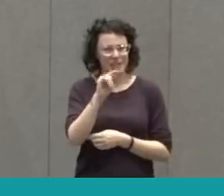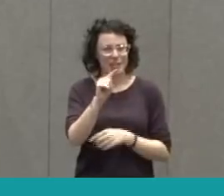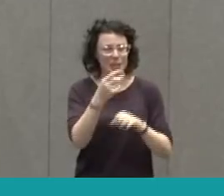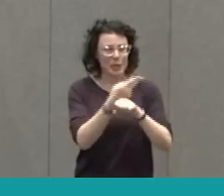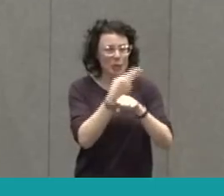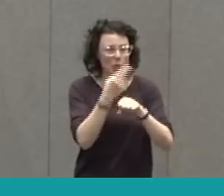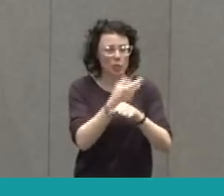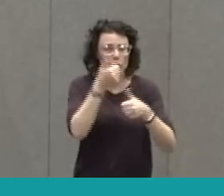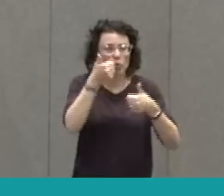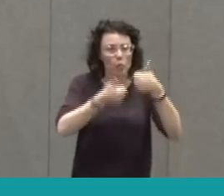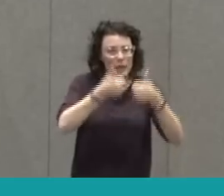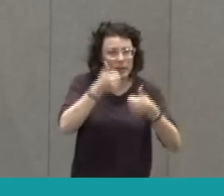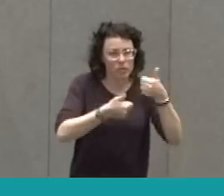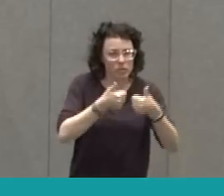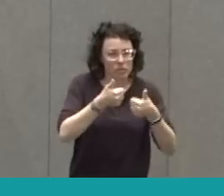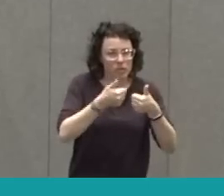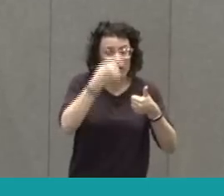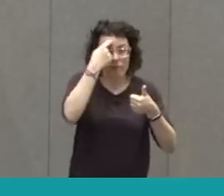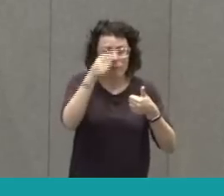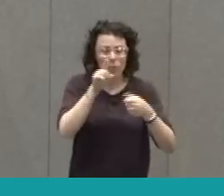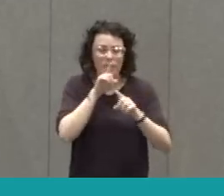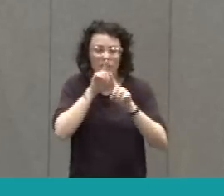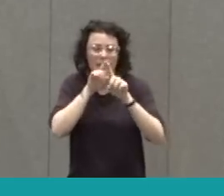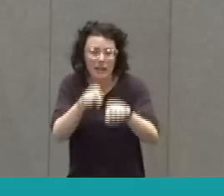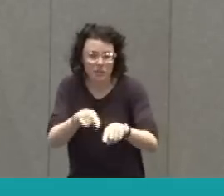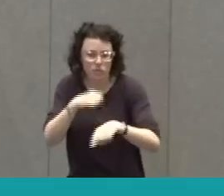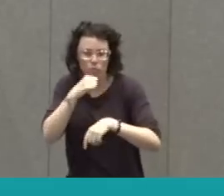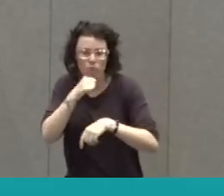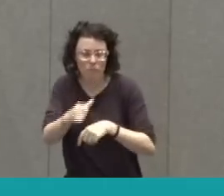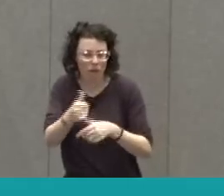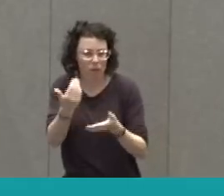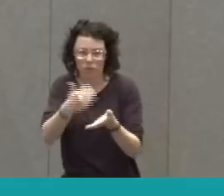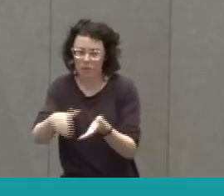of them repeat. So I'm going to give you a second.